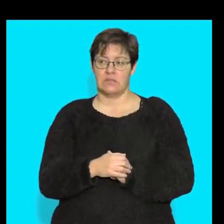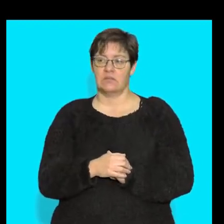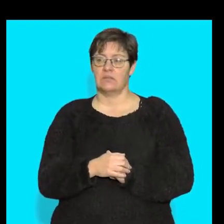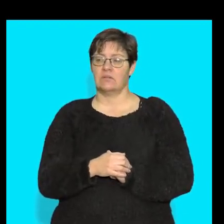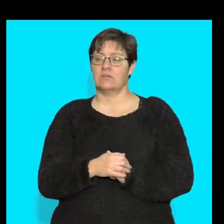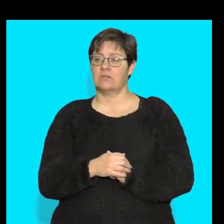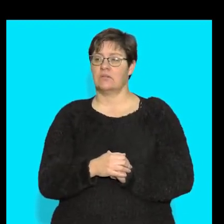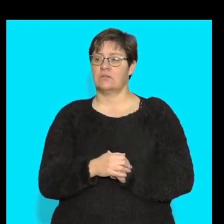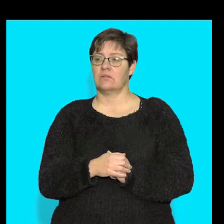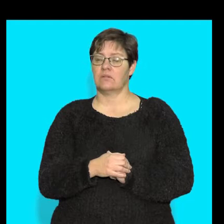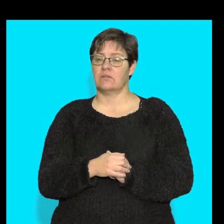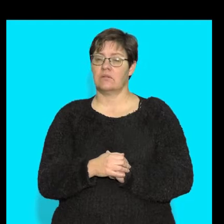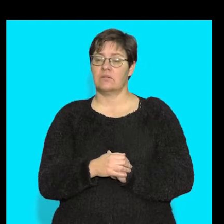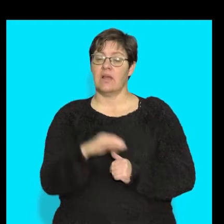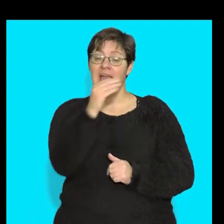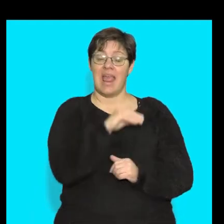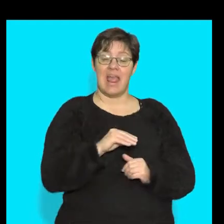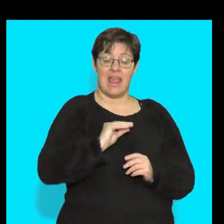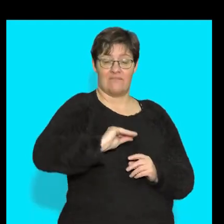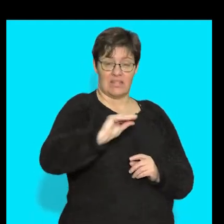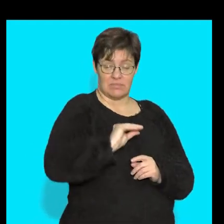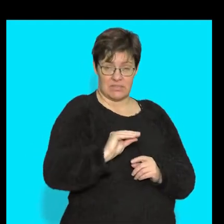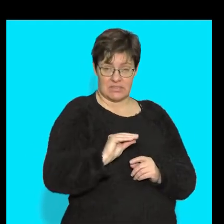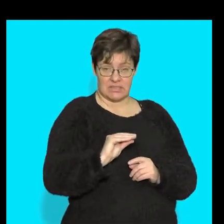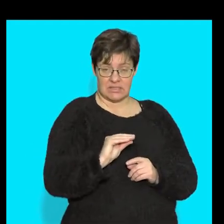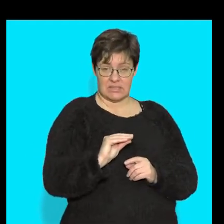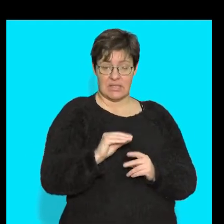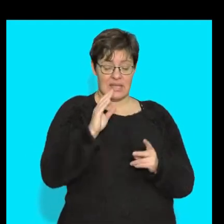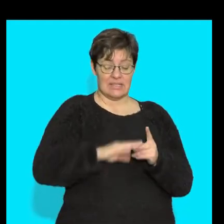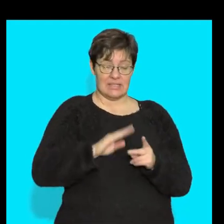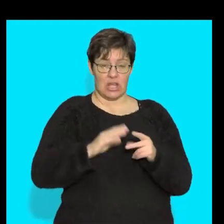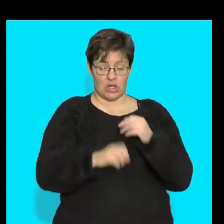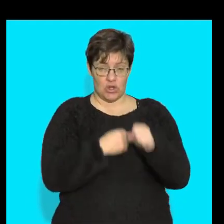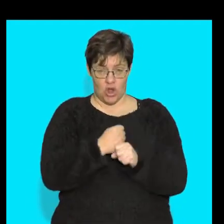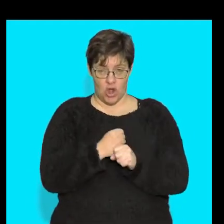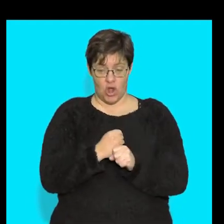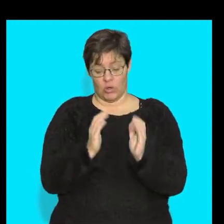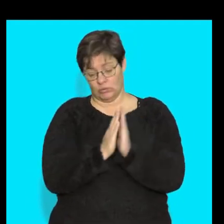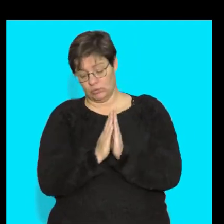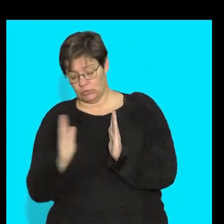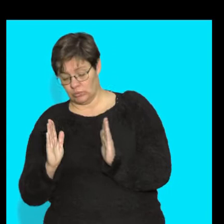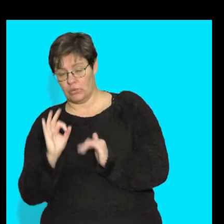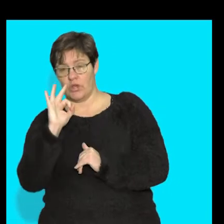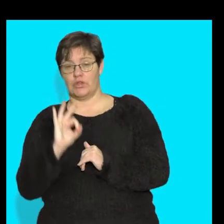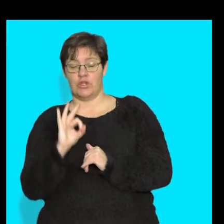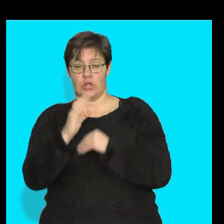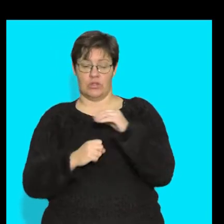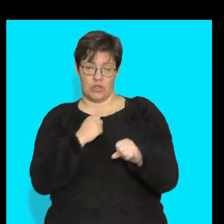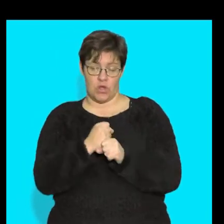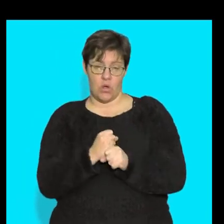look at what is the investment of the 2nd year up to the 3rd year, right? When the interest is